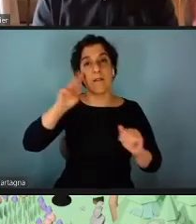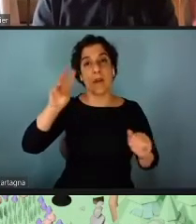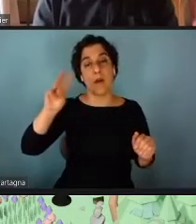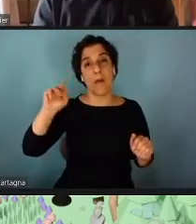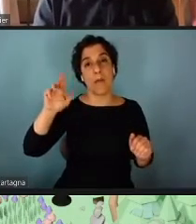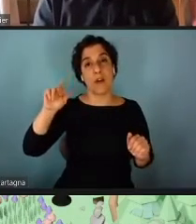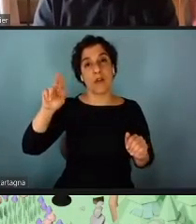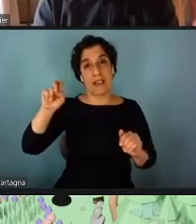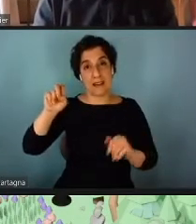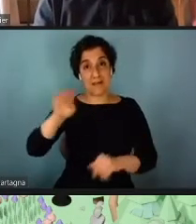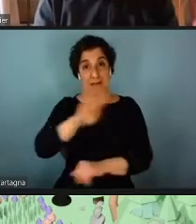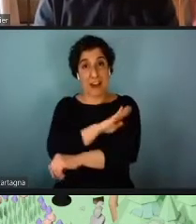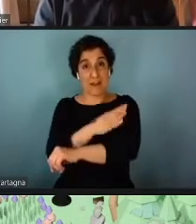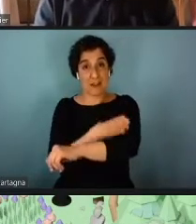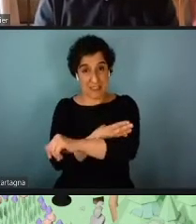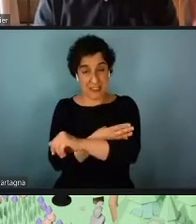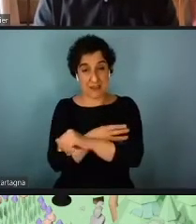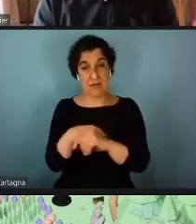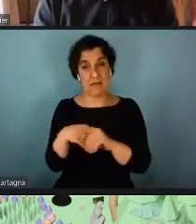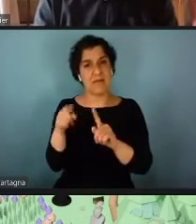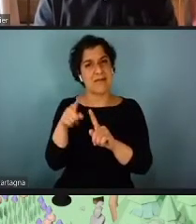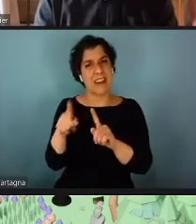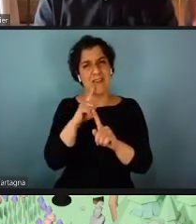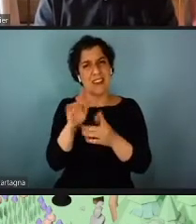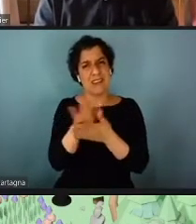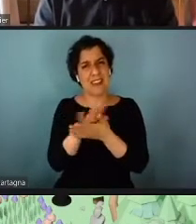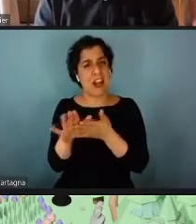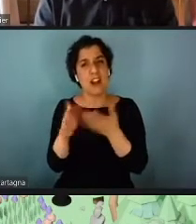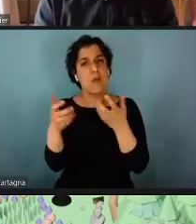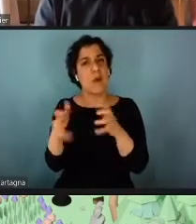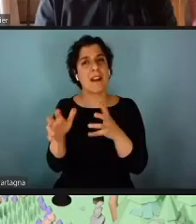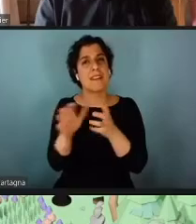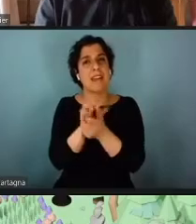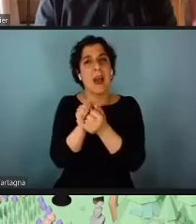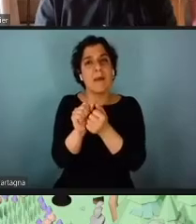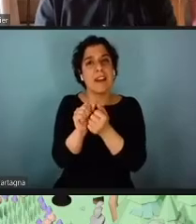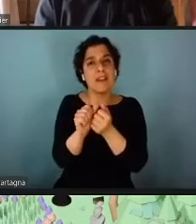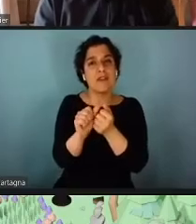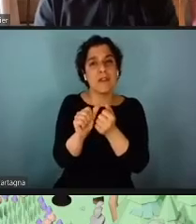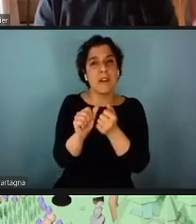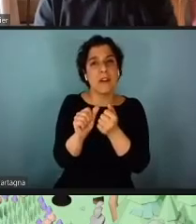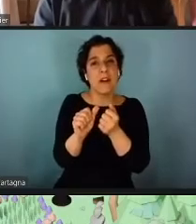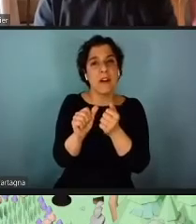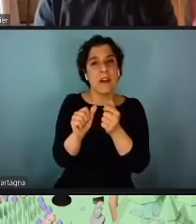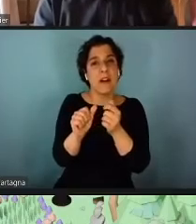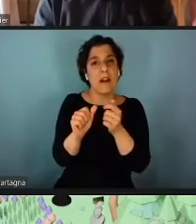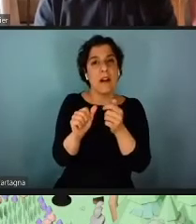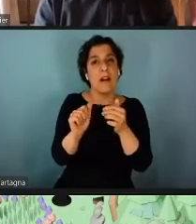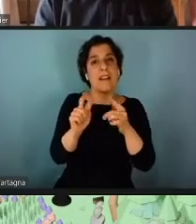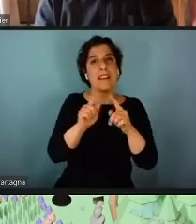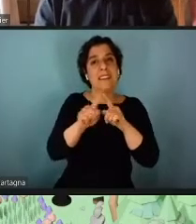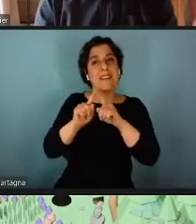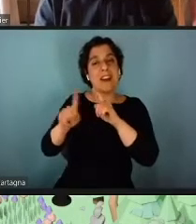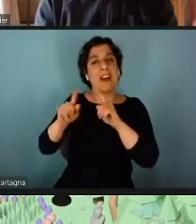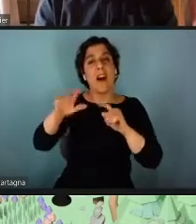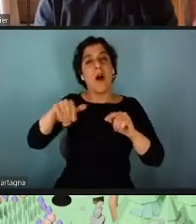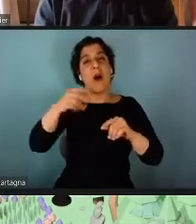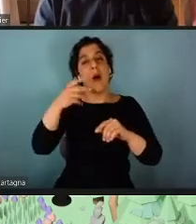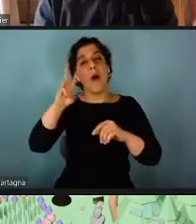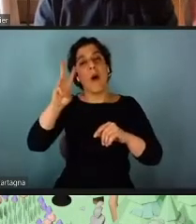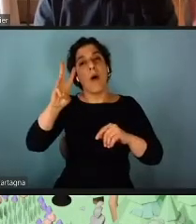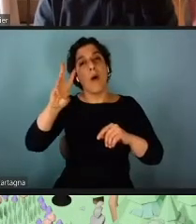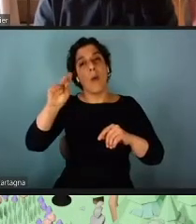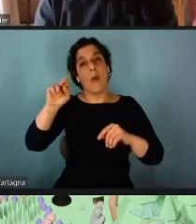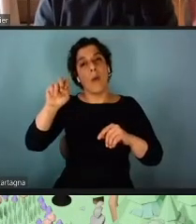technically a really nice deflector so that it would not damage, for example, the debris of the wood coming into the turbine. And actually